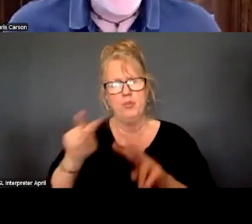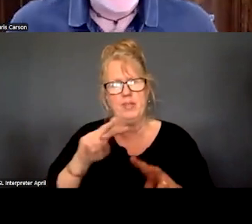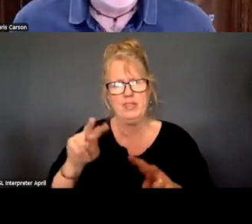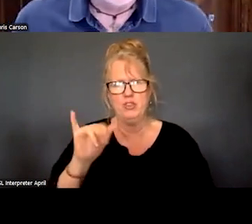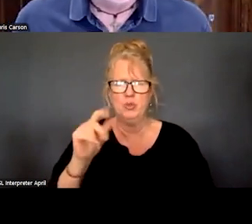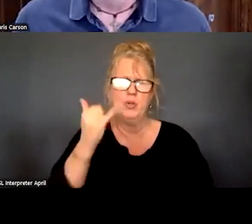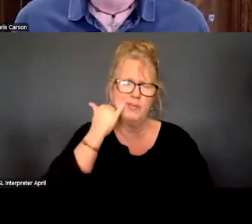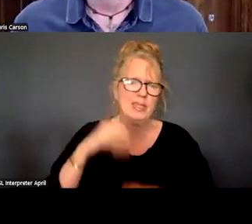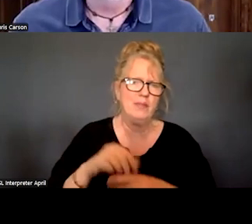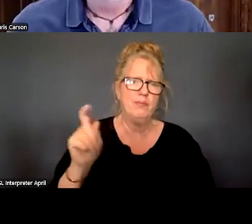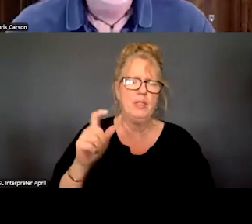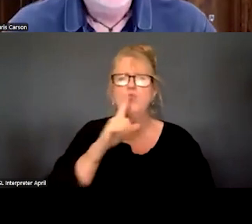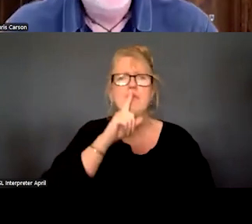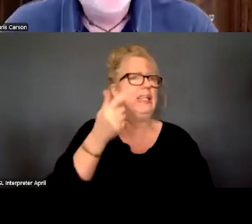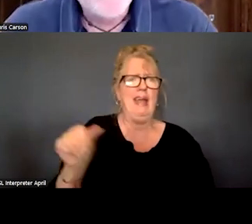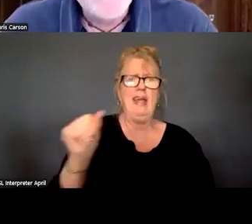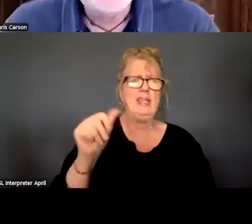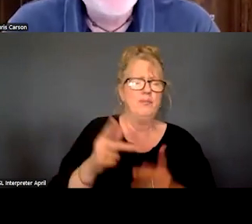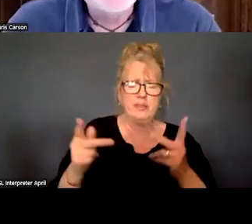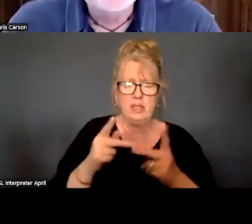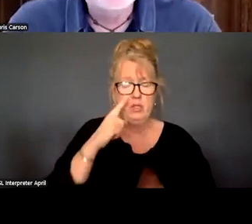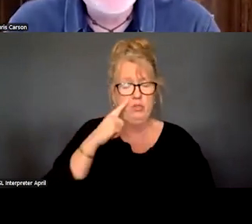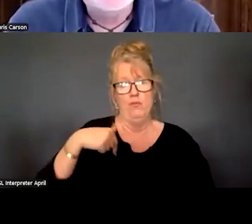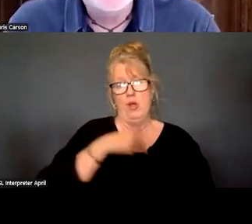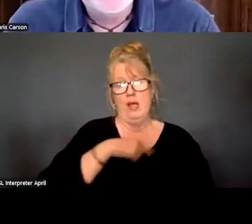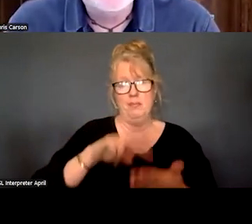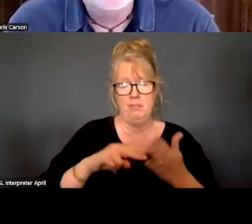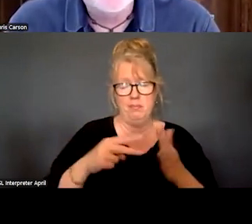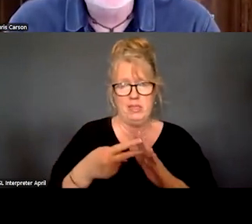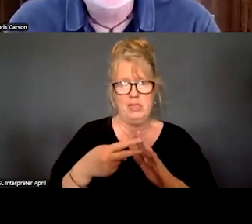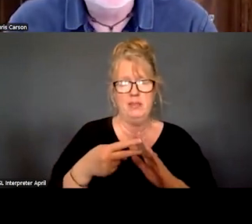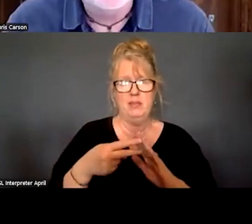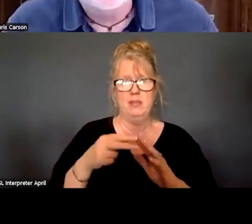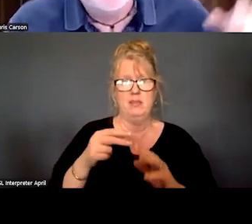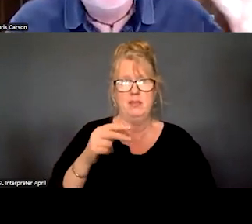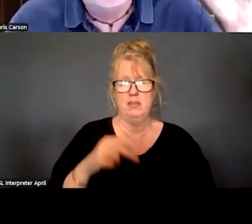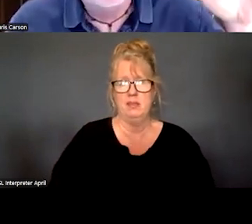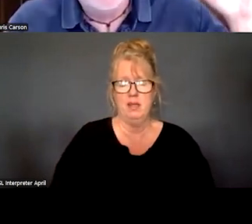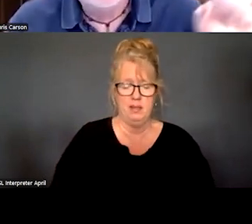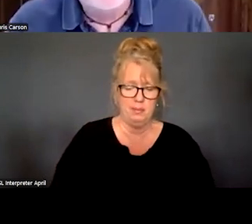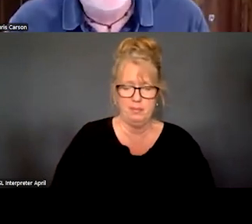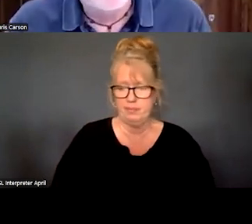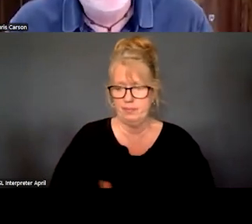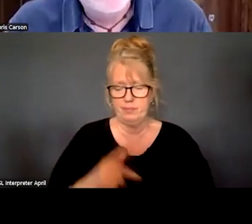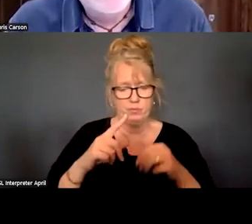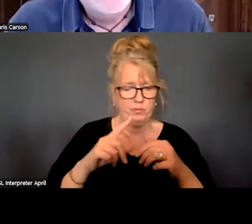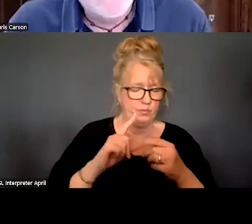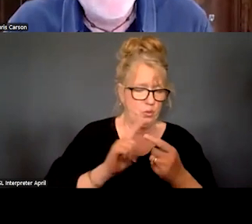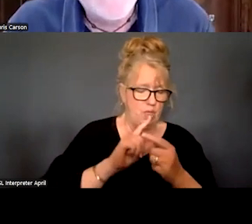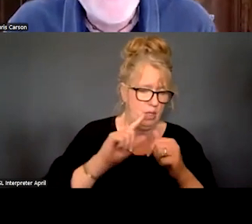let's say, or any facility, for us, that means you meet at the first kind of initial